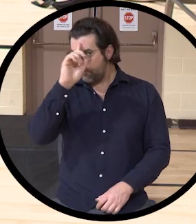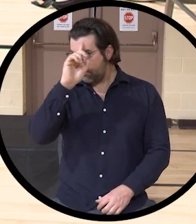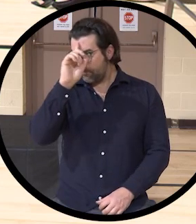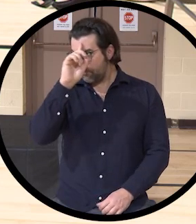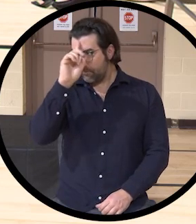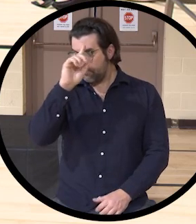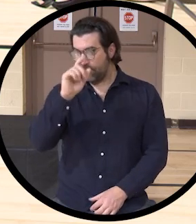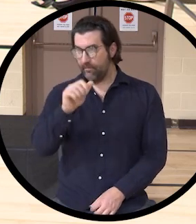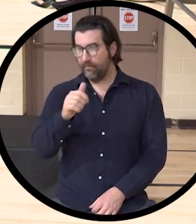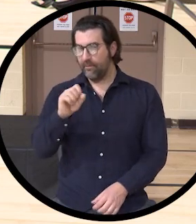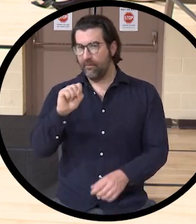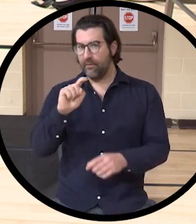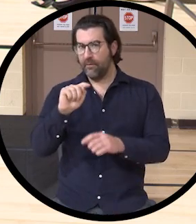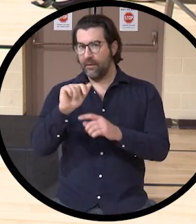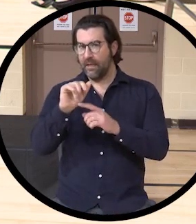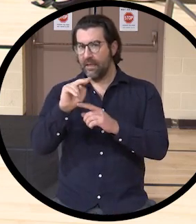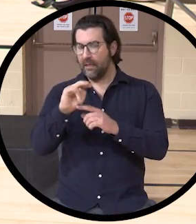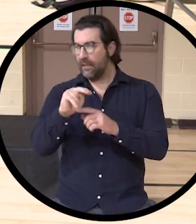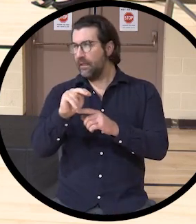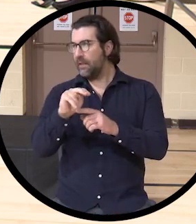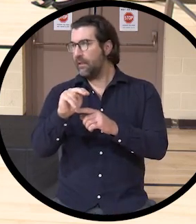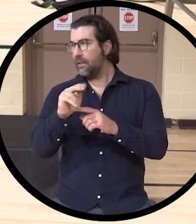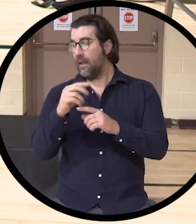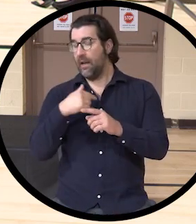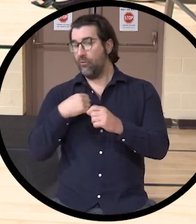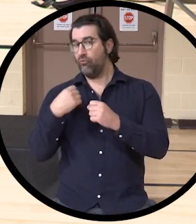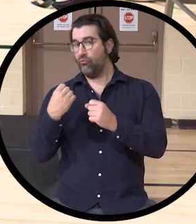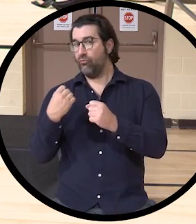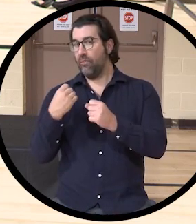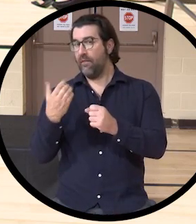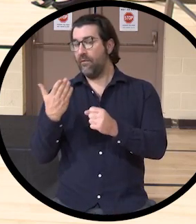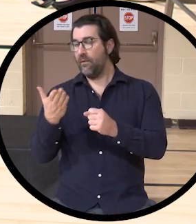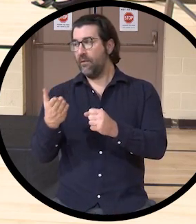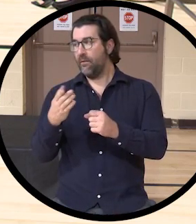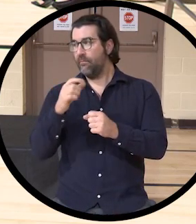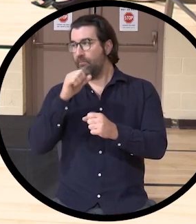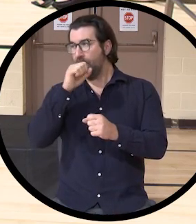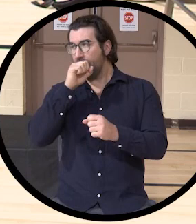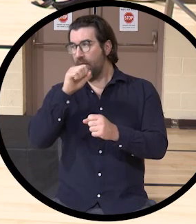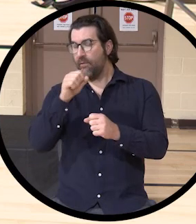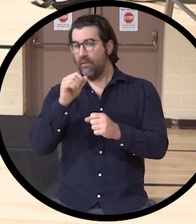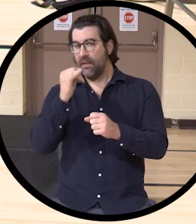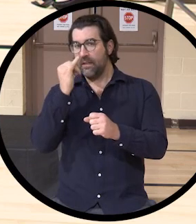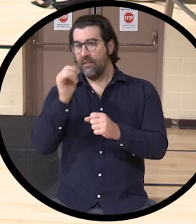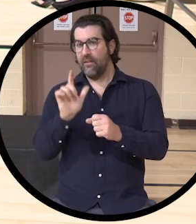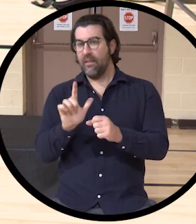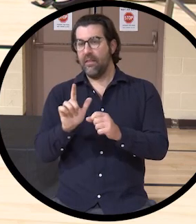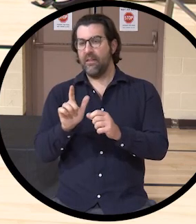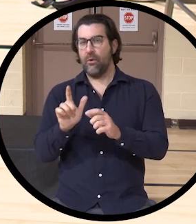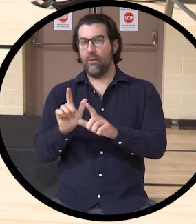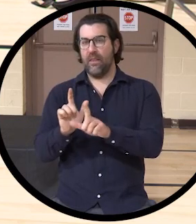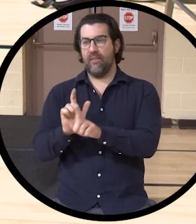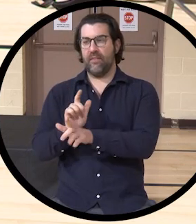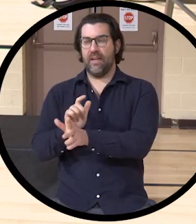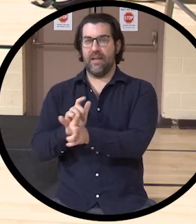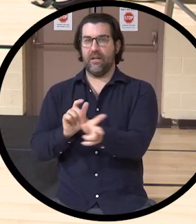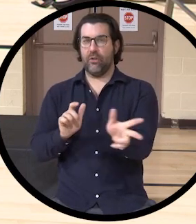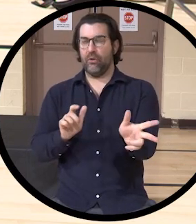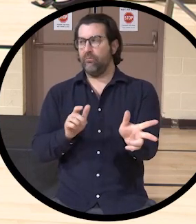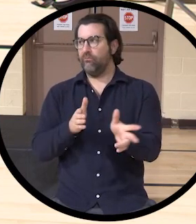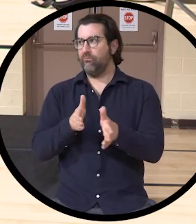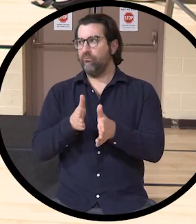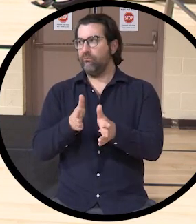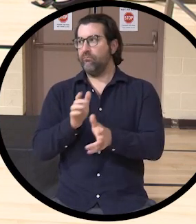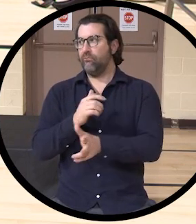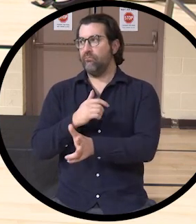Stanton. As you drive there, I love the idea of the left-hand lane. I can try to take it at